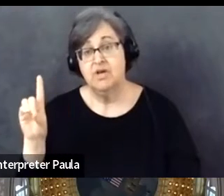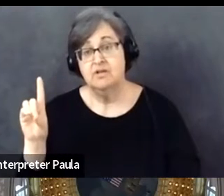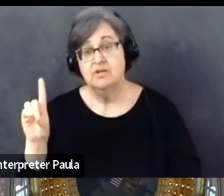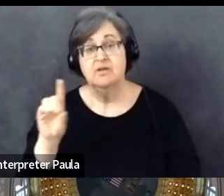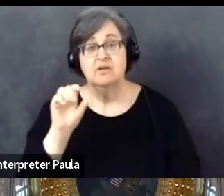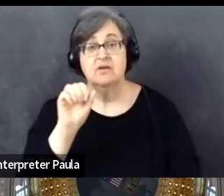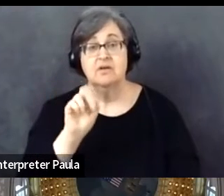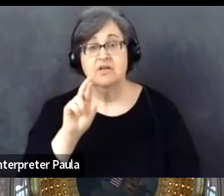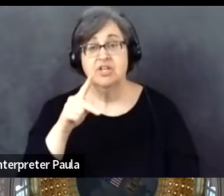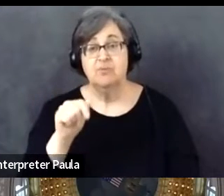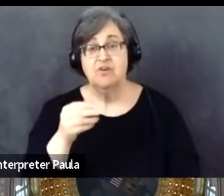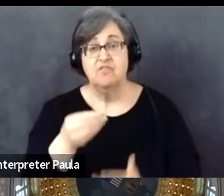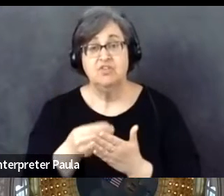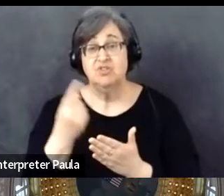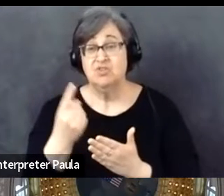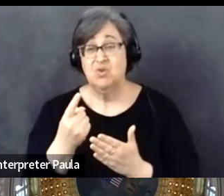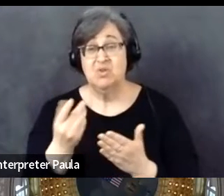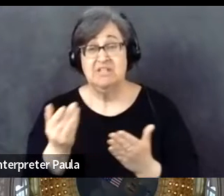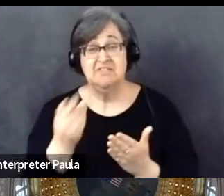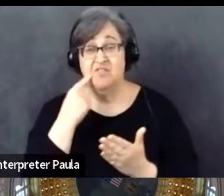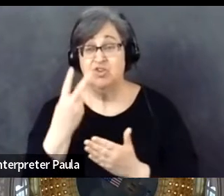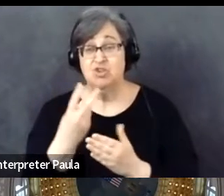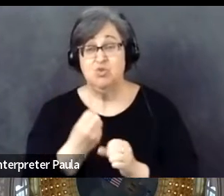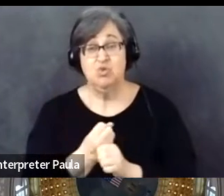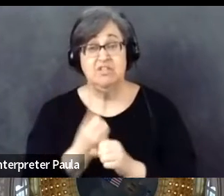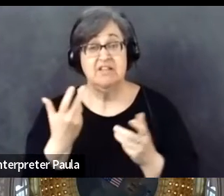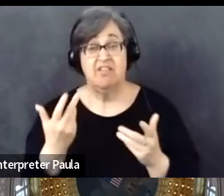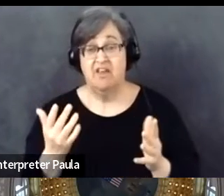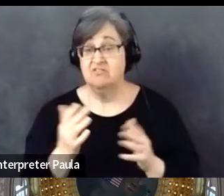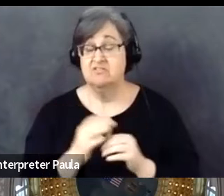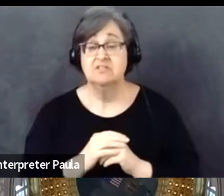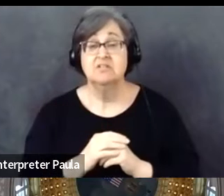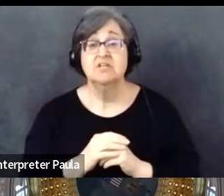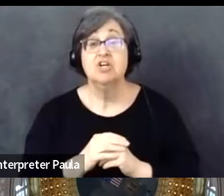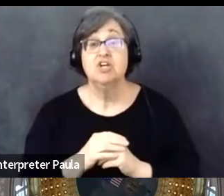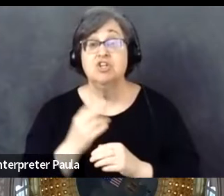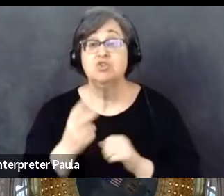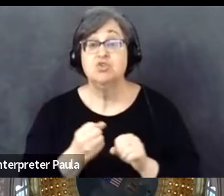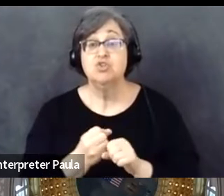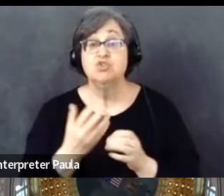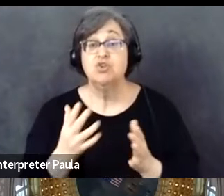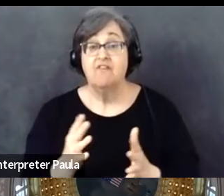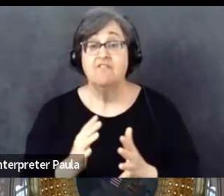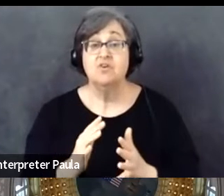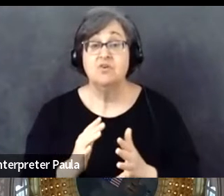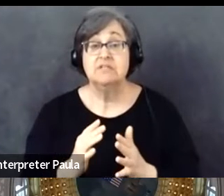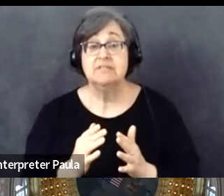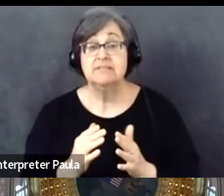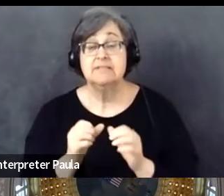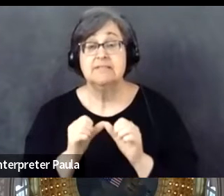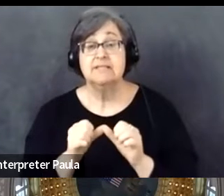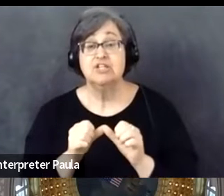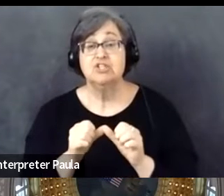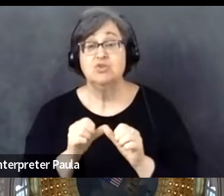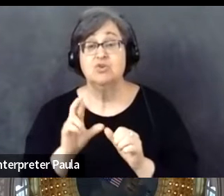ARPA funds are only available for 2 years. At the end of that 2 years, to keep rates up, they will